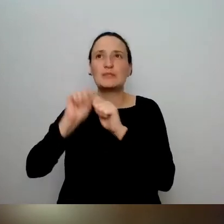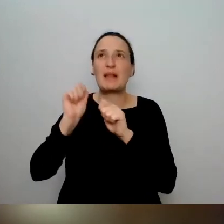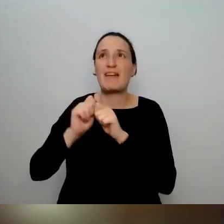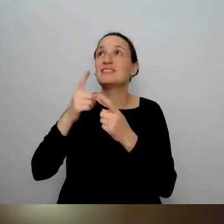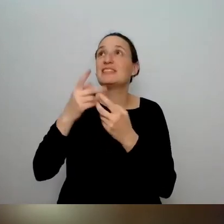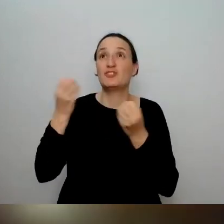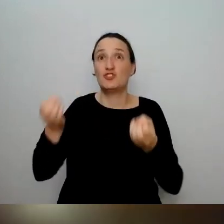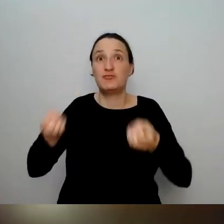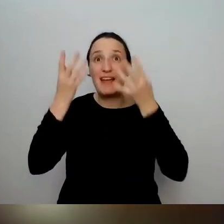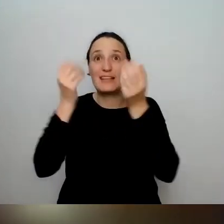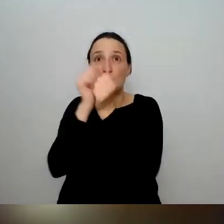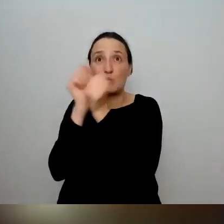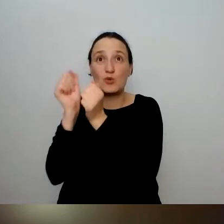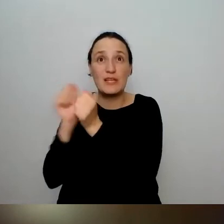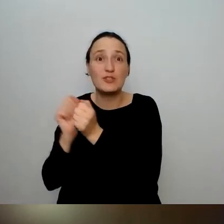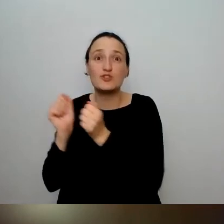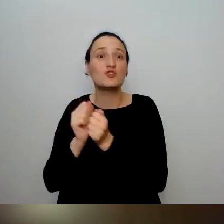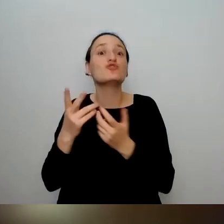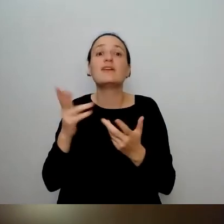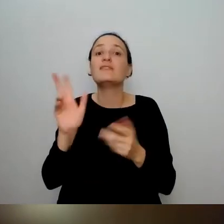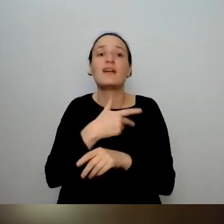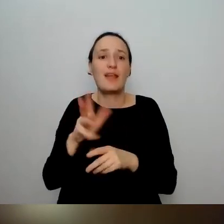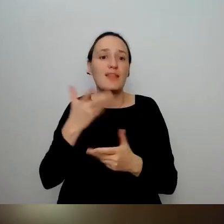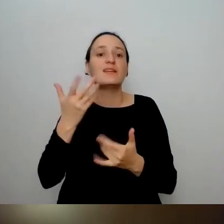separate the artificial light from